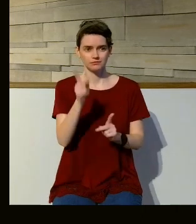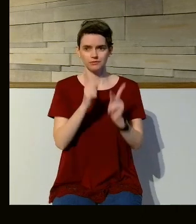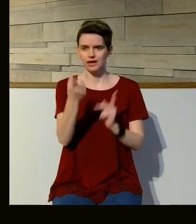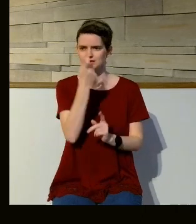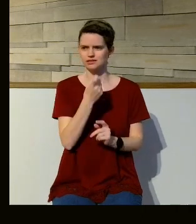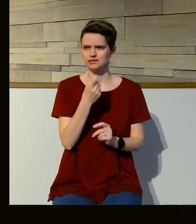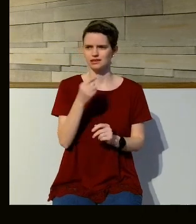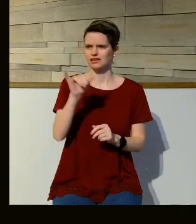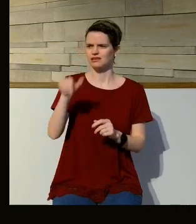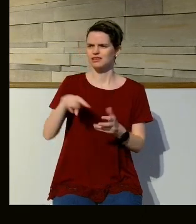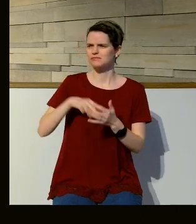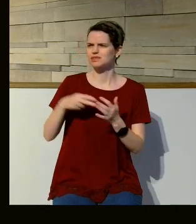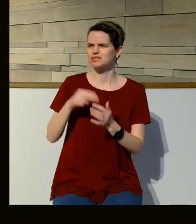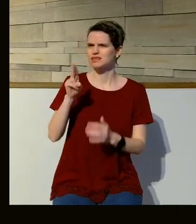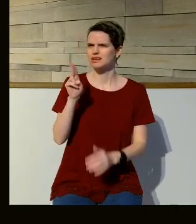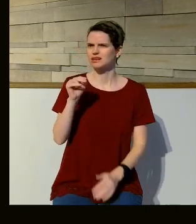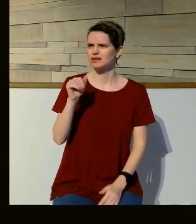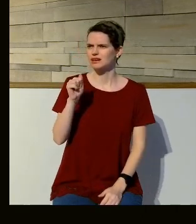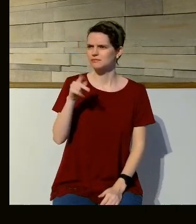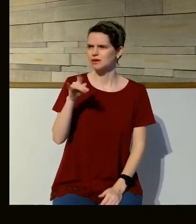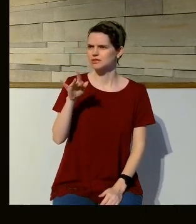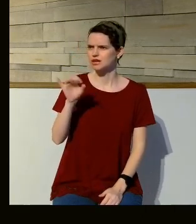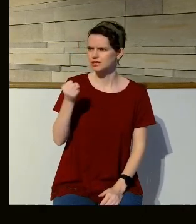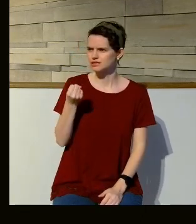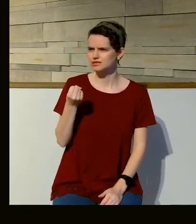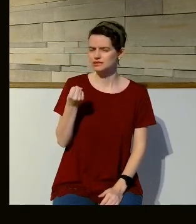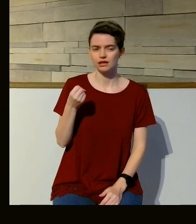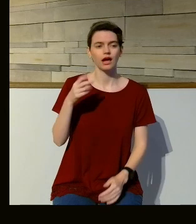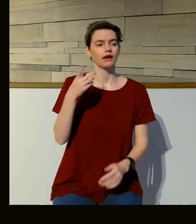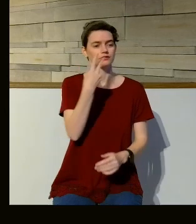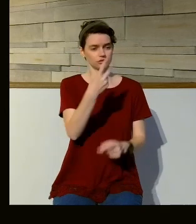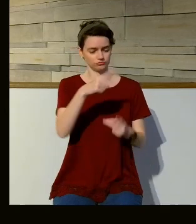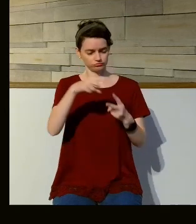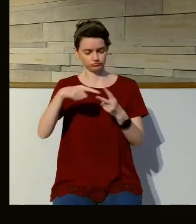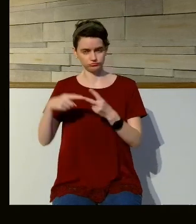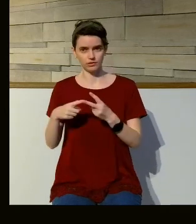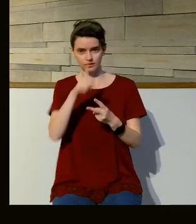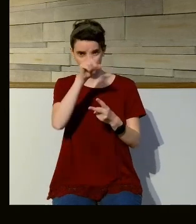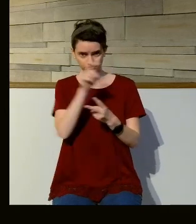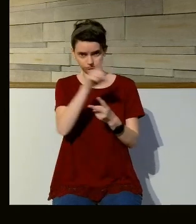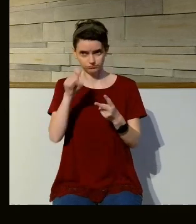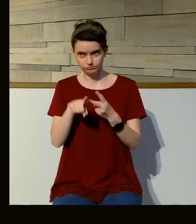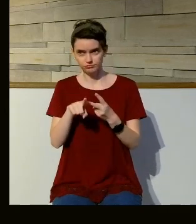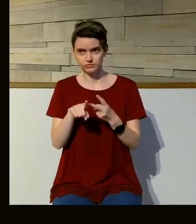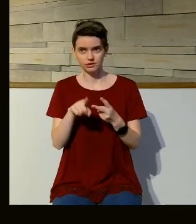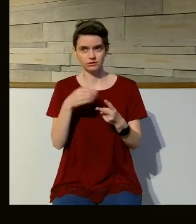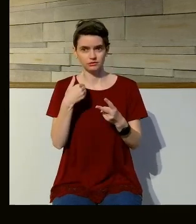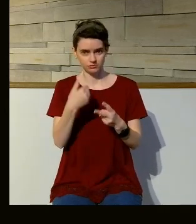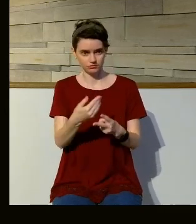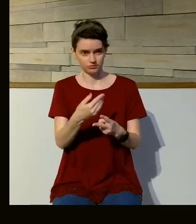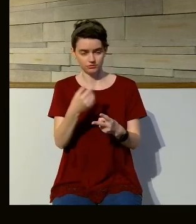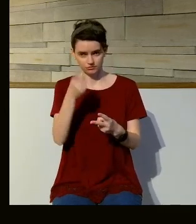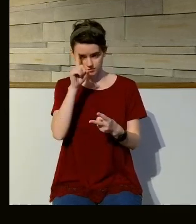what is apologetics? I find the best way to explain it is by asking two questions. And I say, let me ask you two questions and let me respond as a